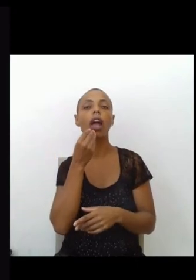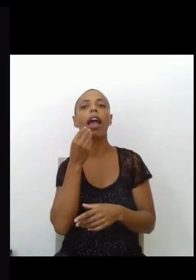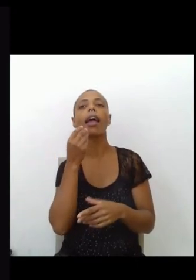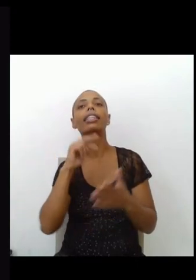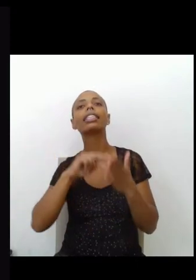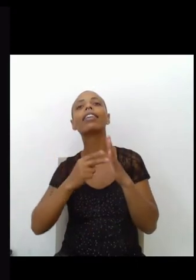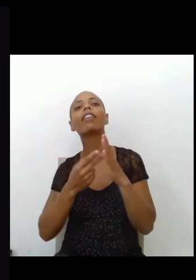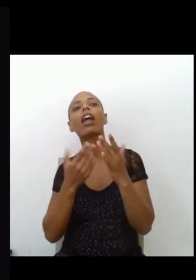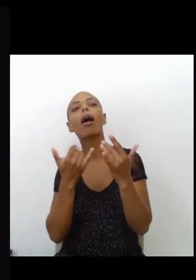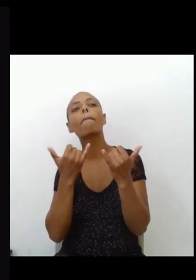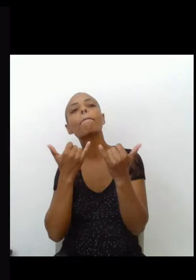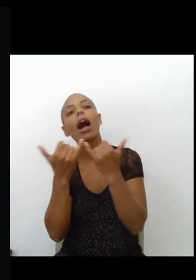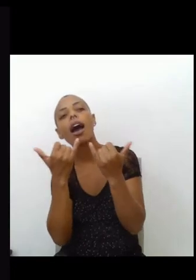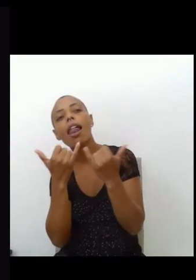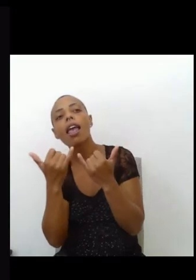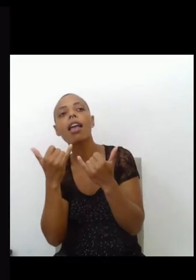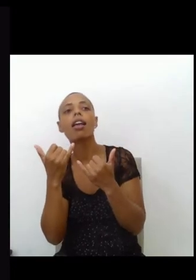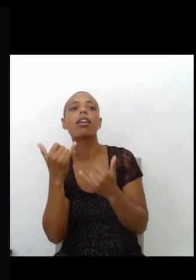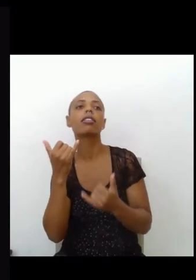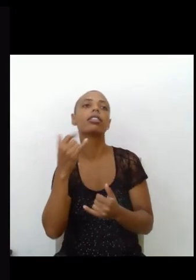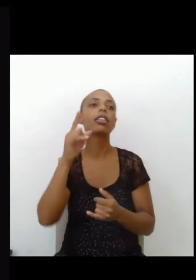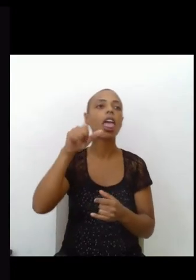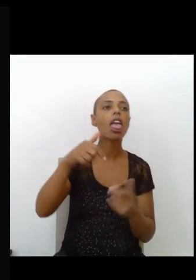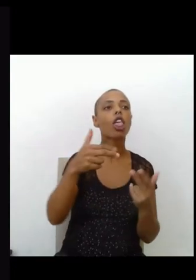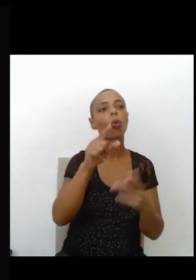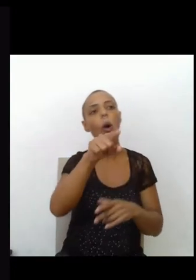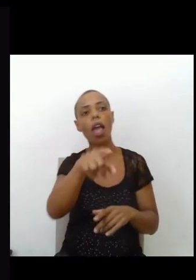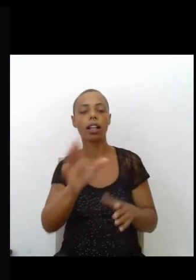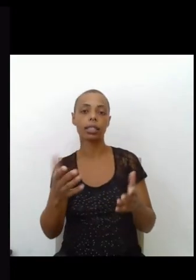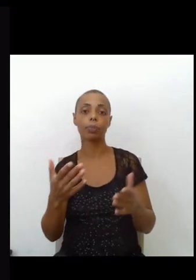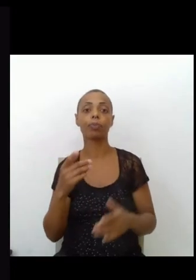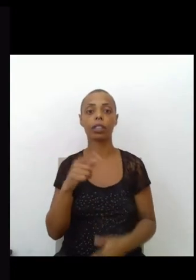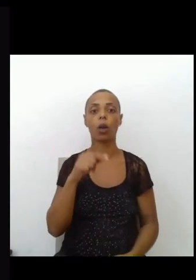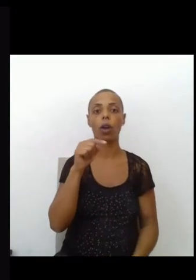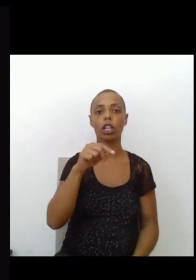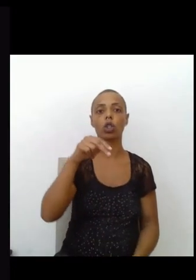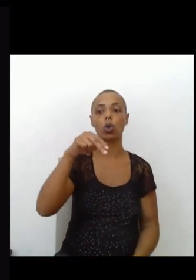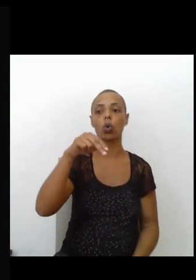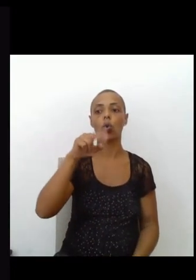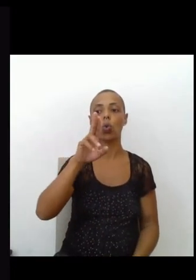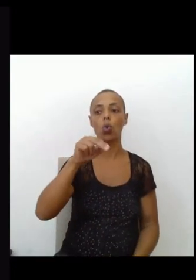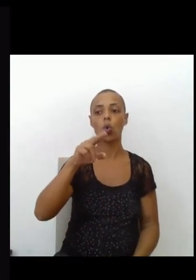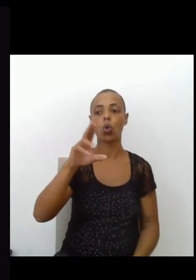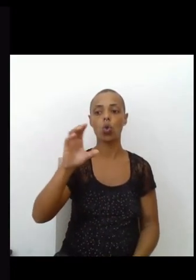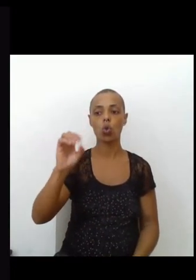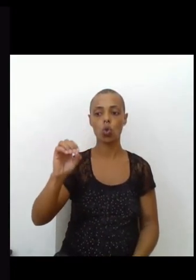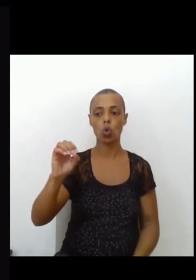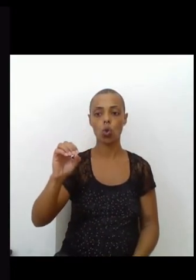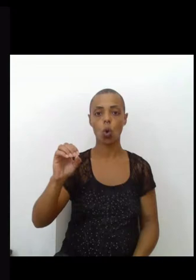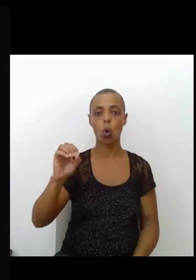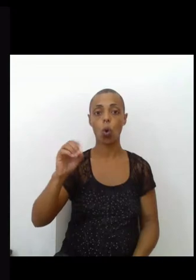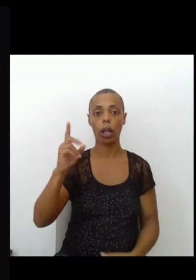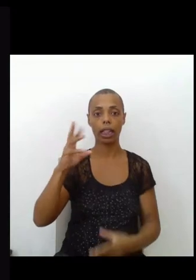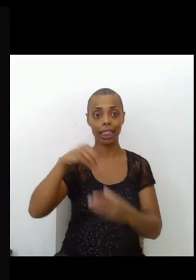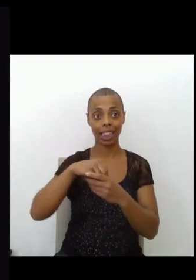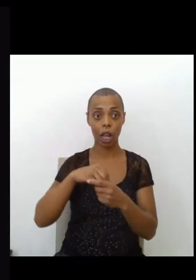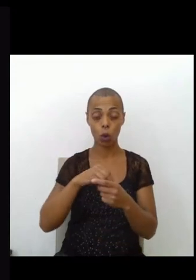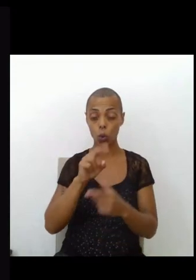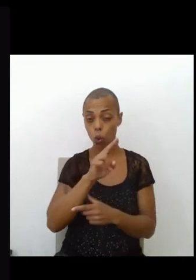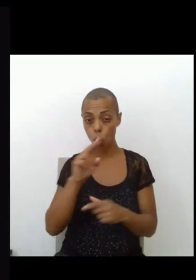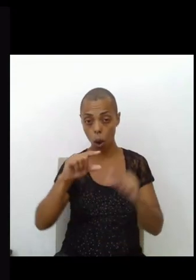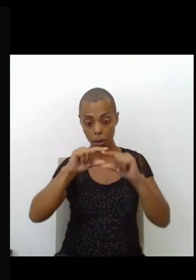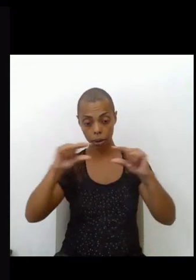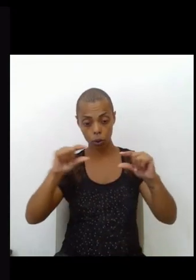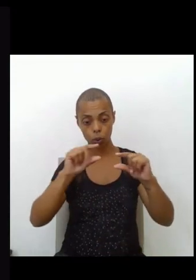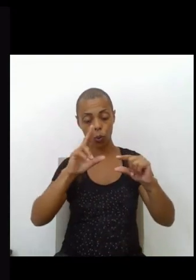Uno oh in a name is used to demicate the sex of the